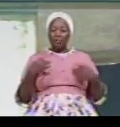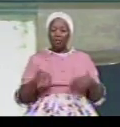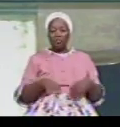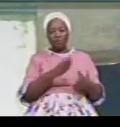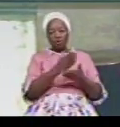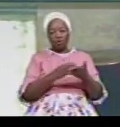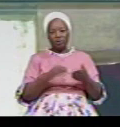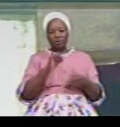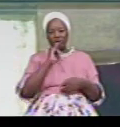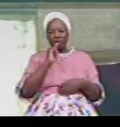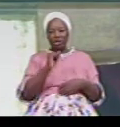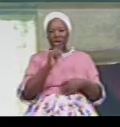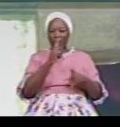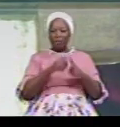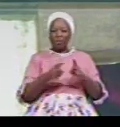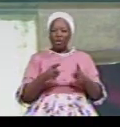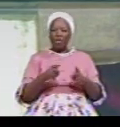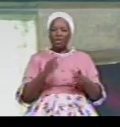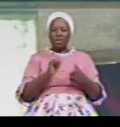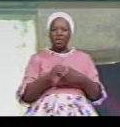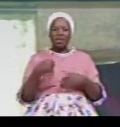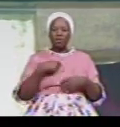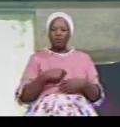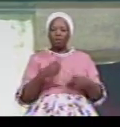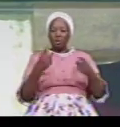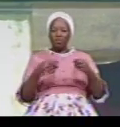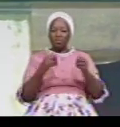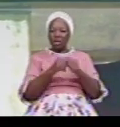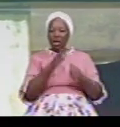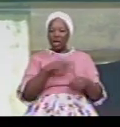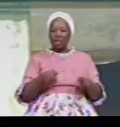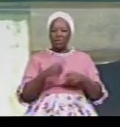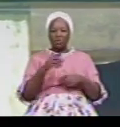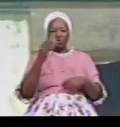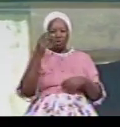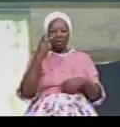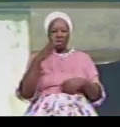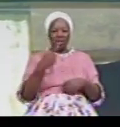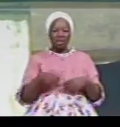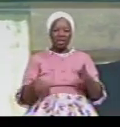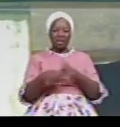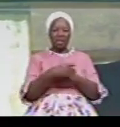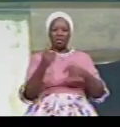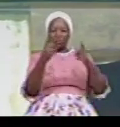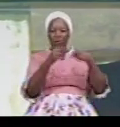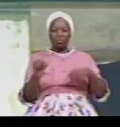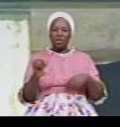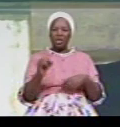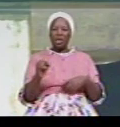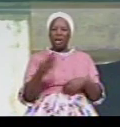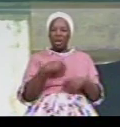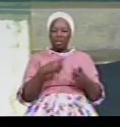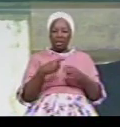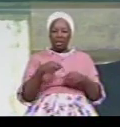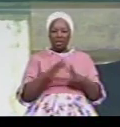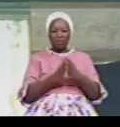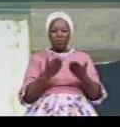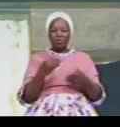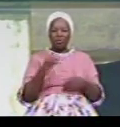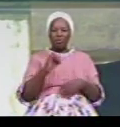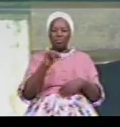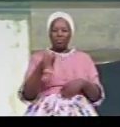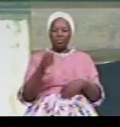much the more as ye see the days approaching. And then in James chapter